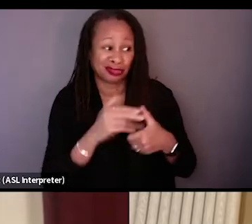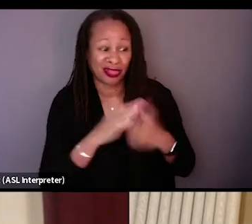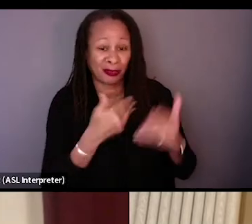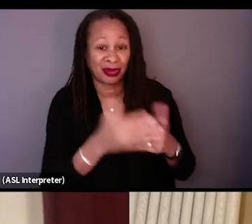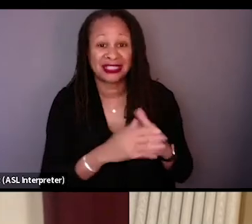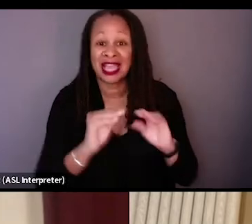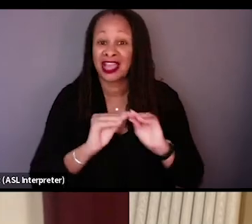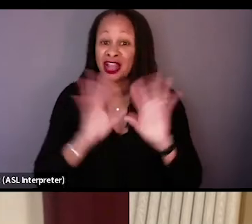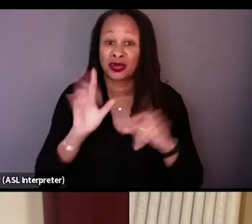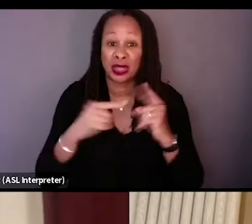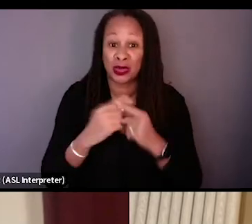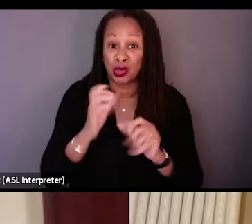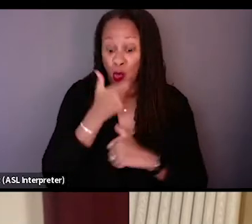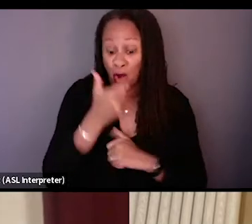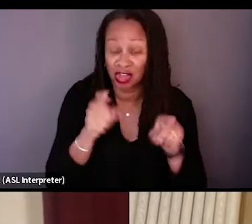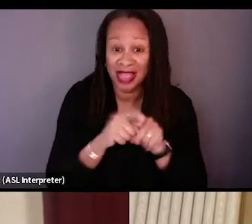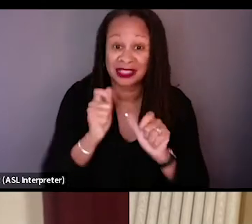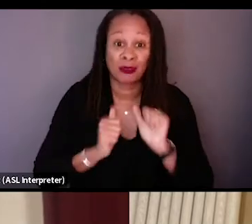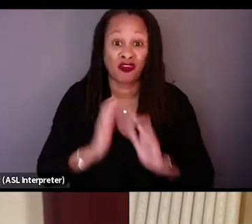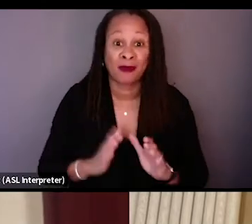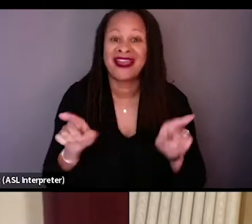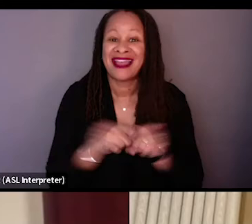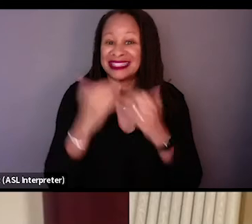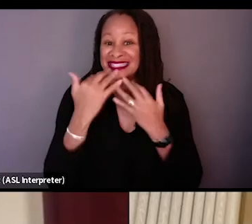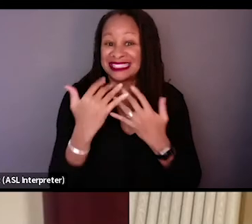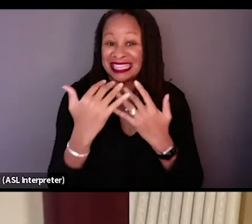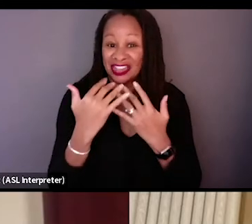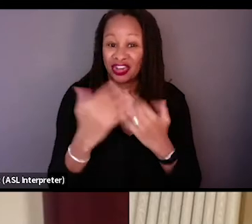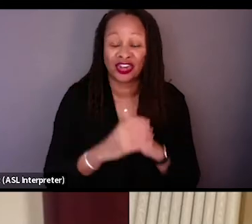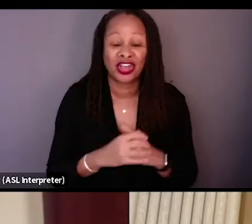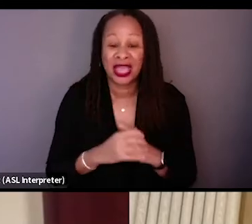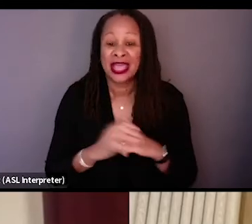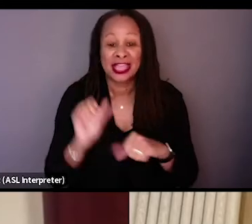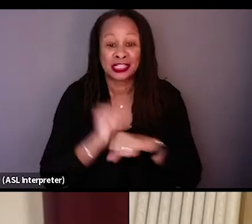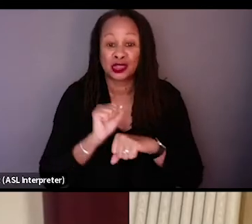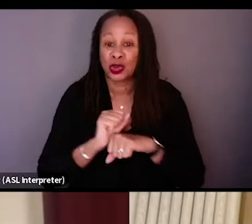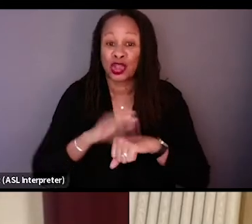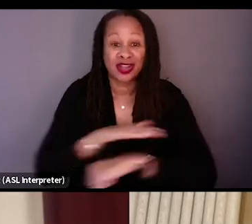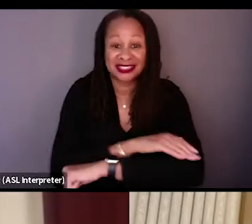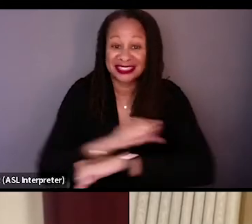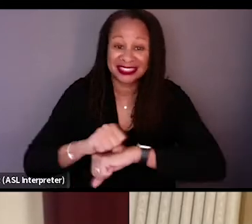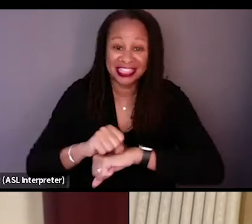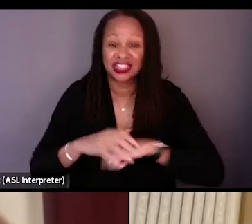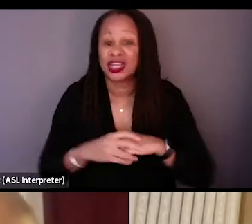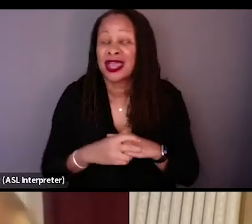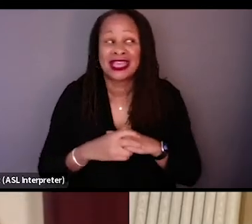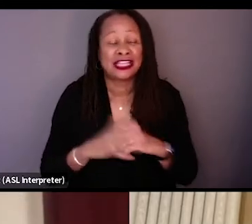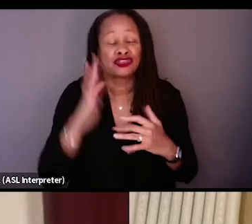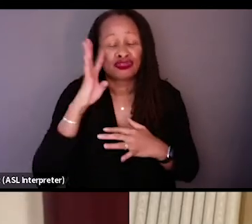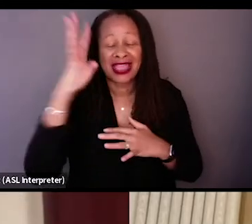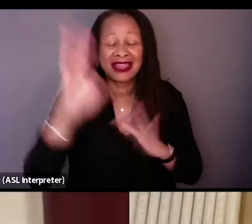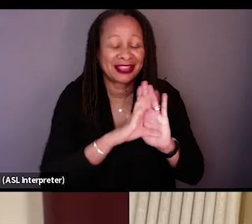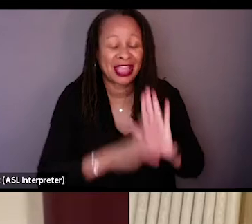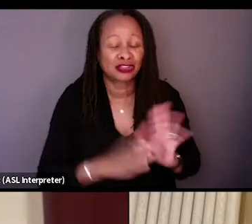Harry Belafonte as a performer, as a singer, he's working on stage as if he's creating characters for those songs. So his